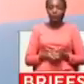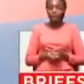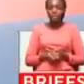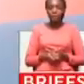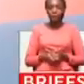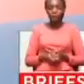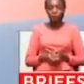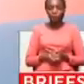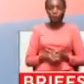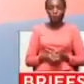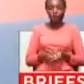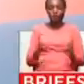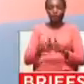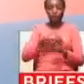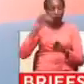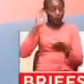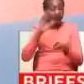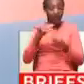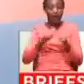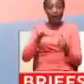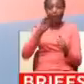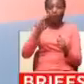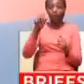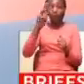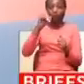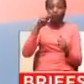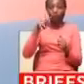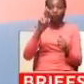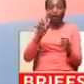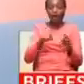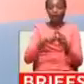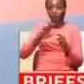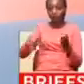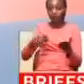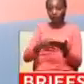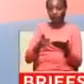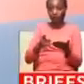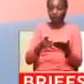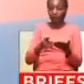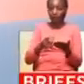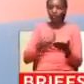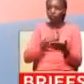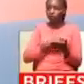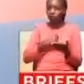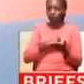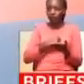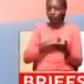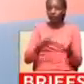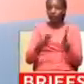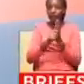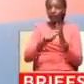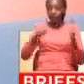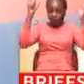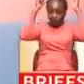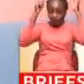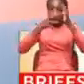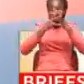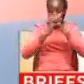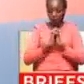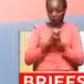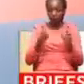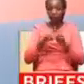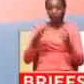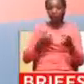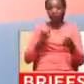of Bamboo. And of course, his wife last week, the encounter with devil worshippers, and of course, for Erica, serving